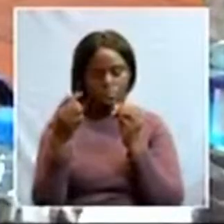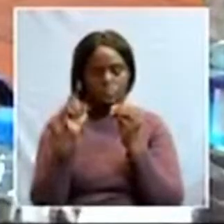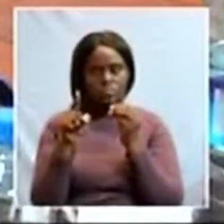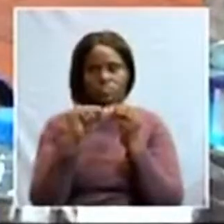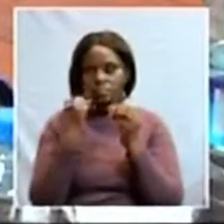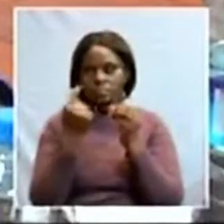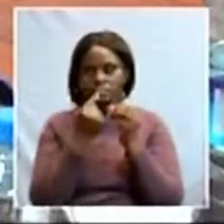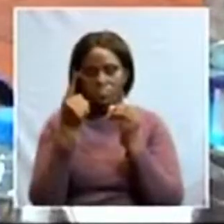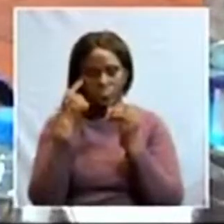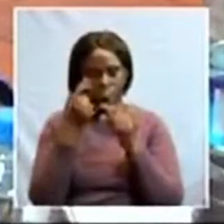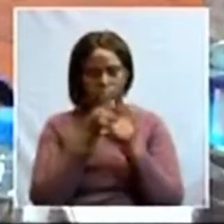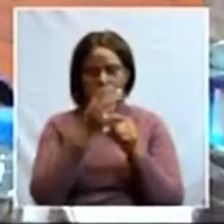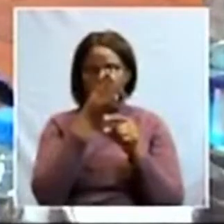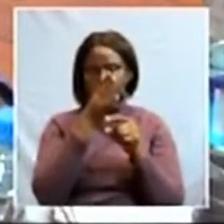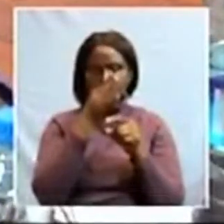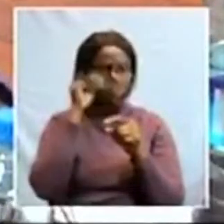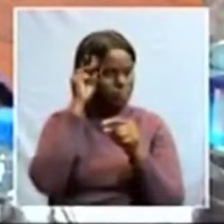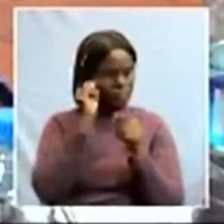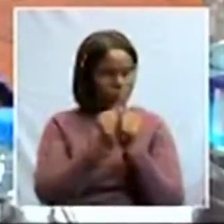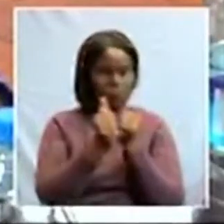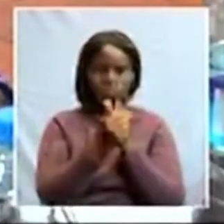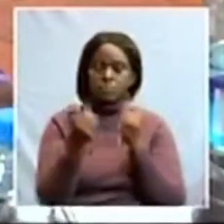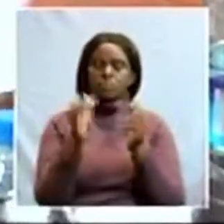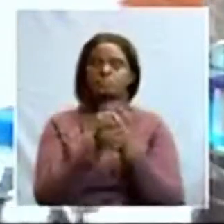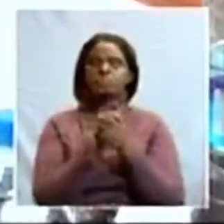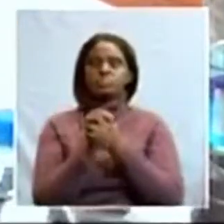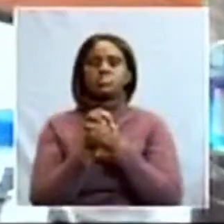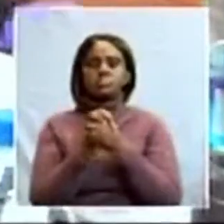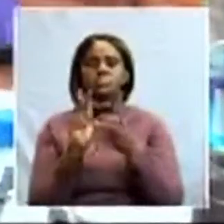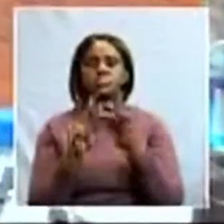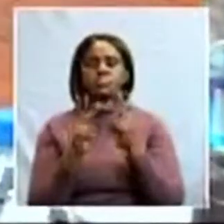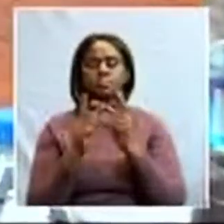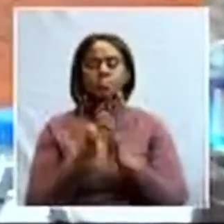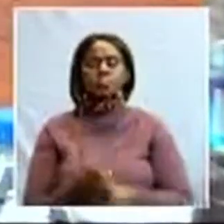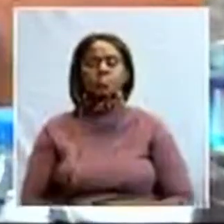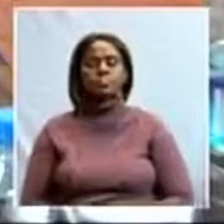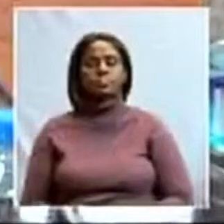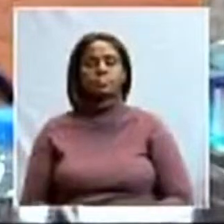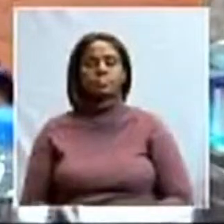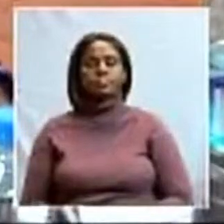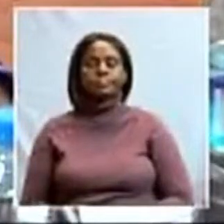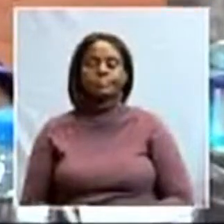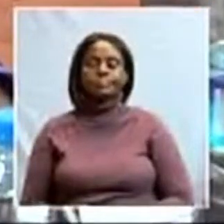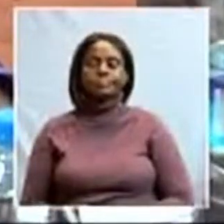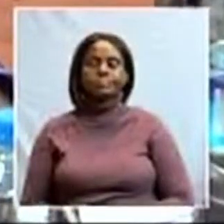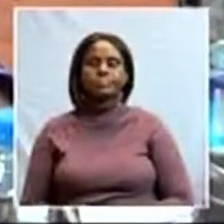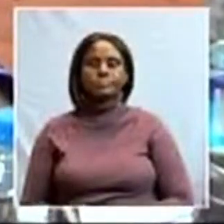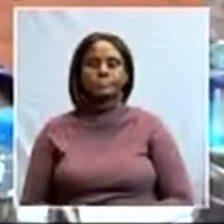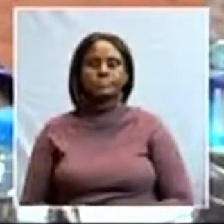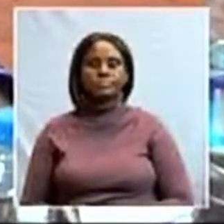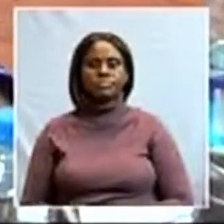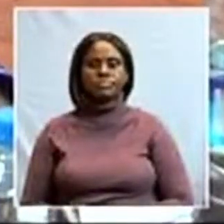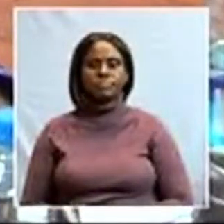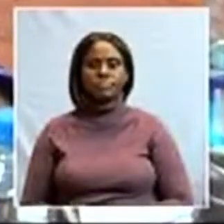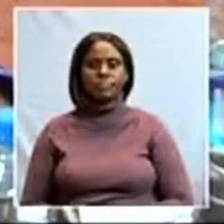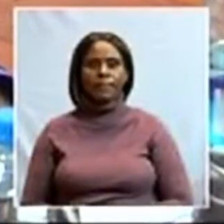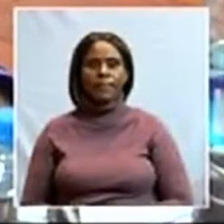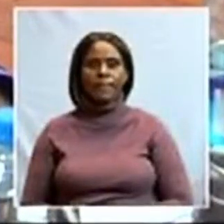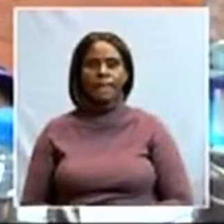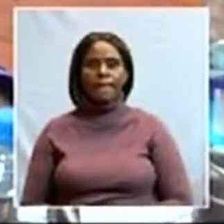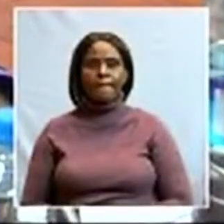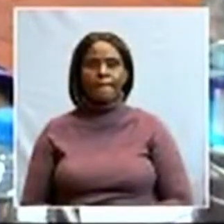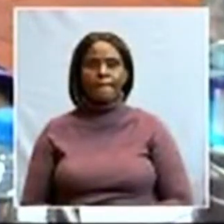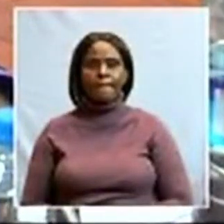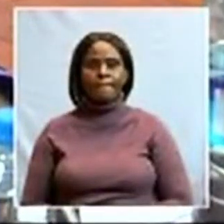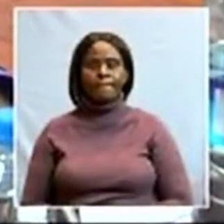our capacity from the mother ministry and other corporate partners. I wish to submit my clarification